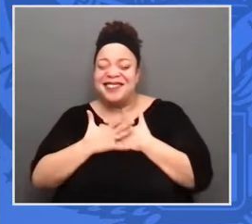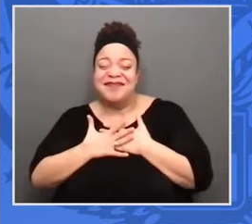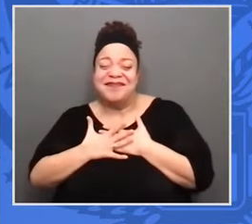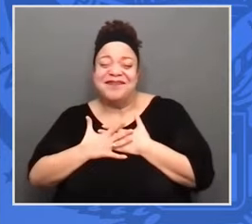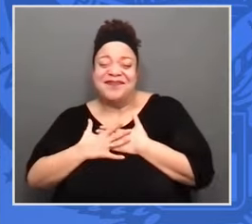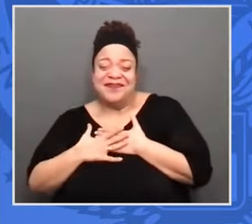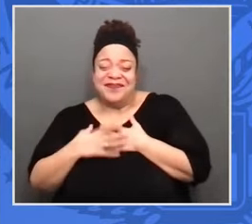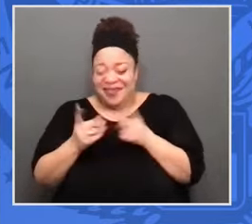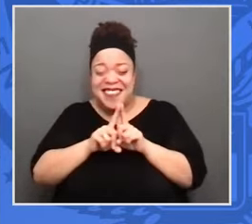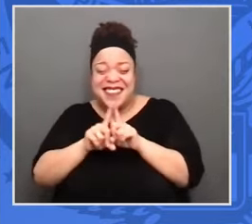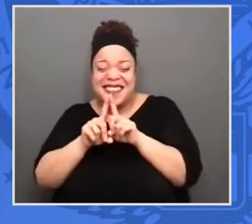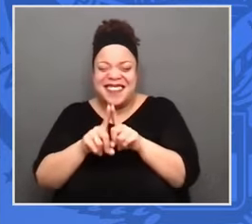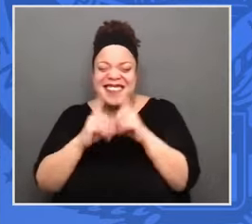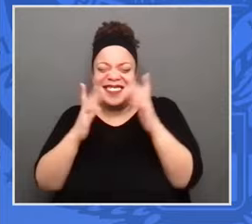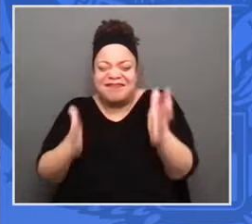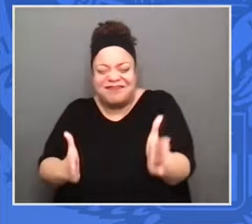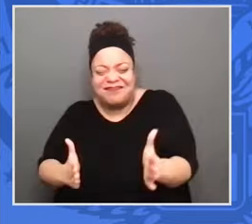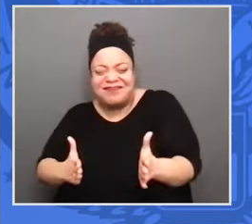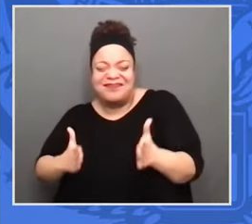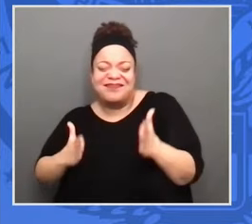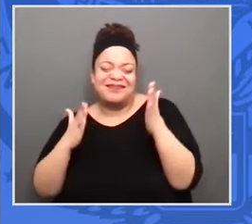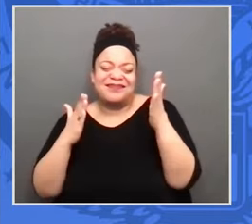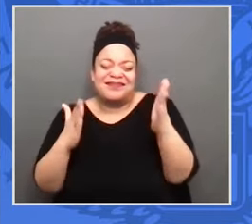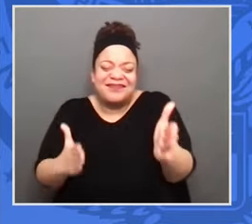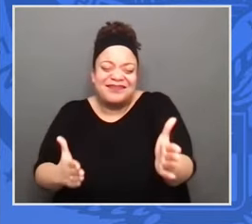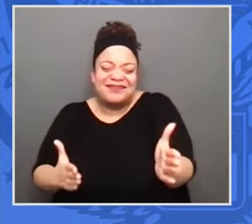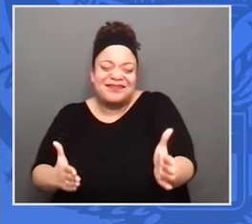yeah, and we'll leave the rest.